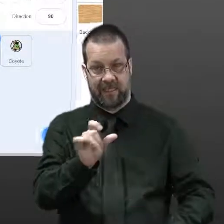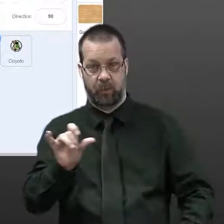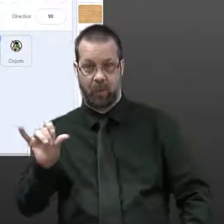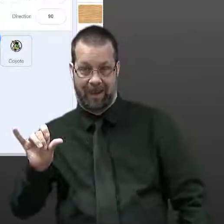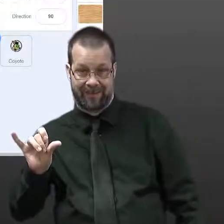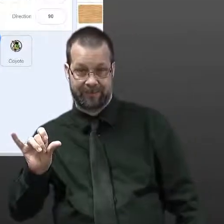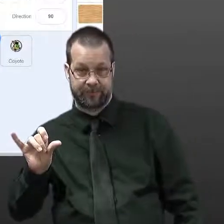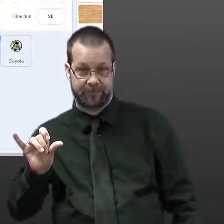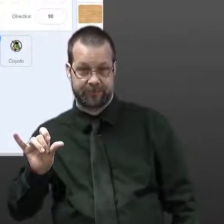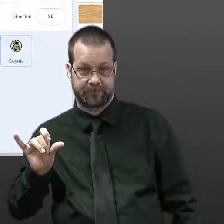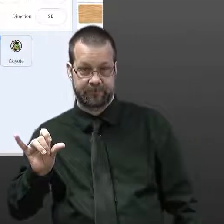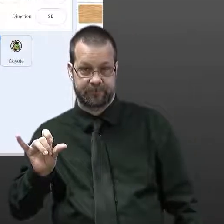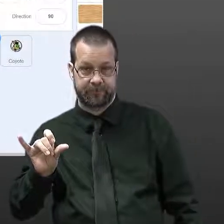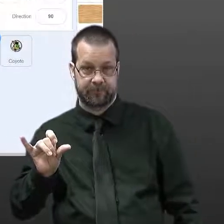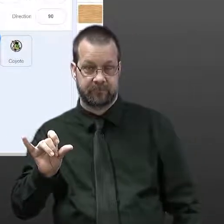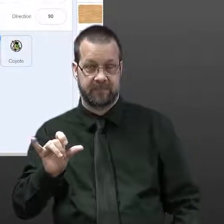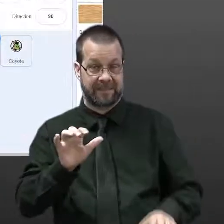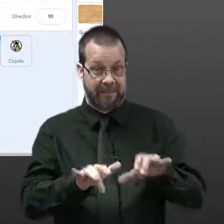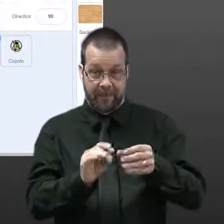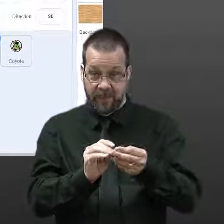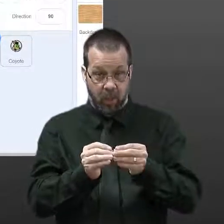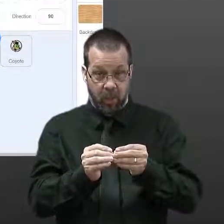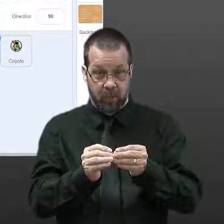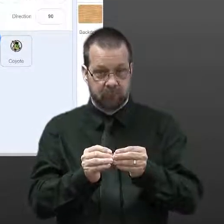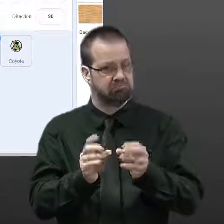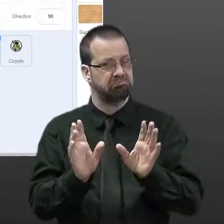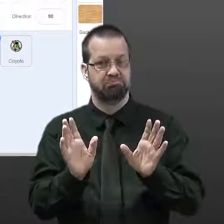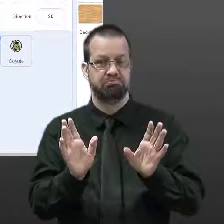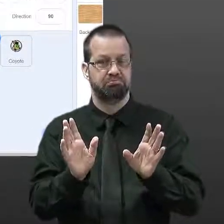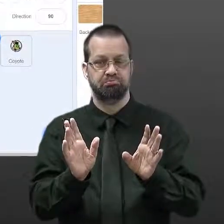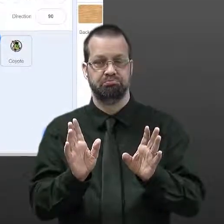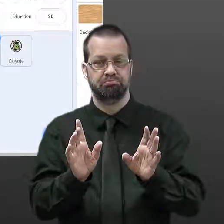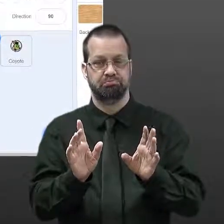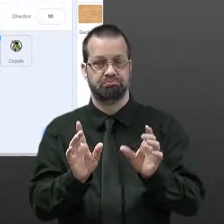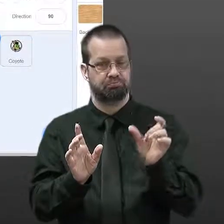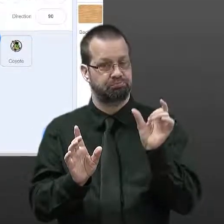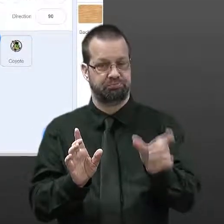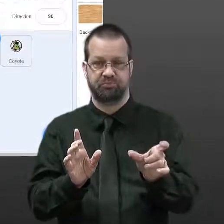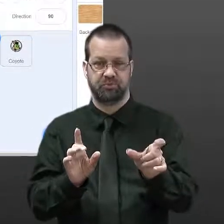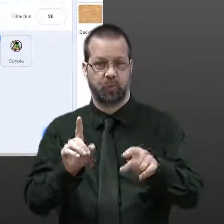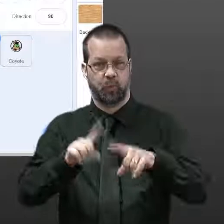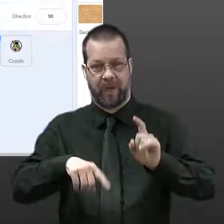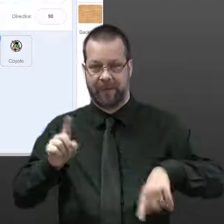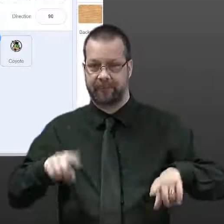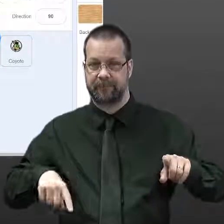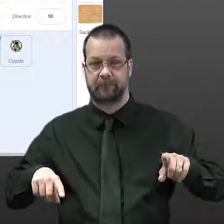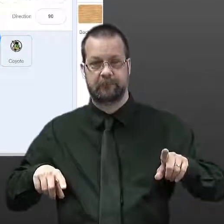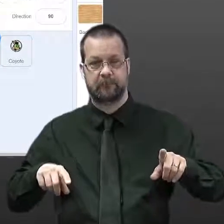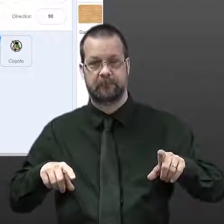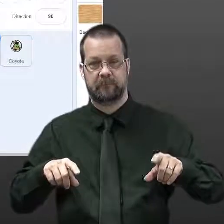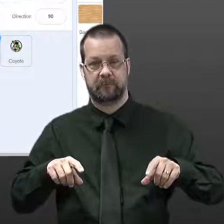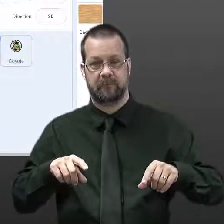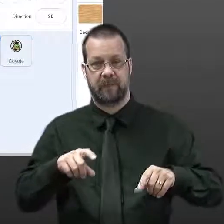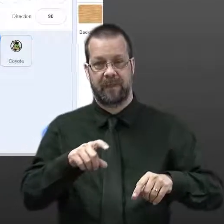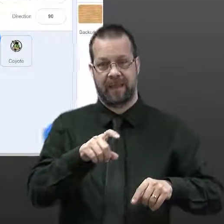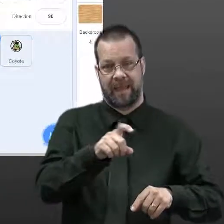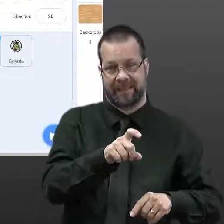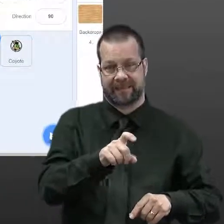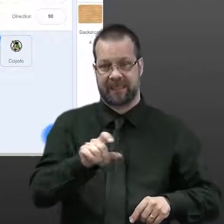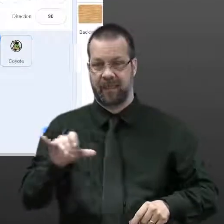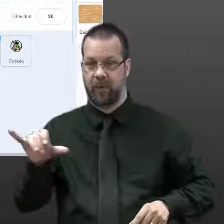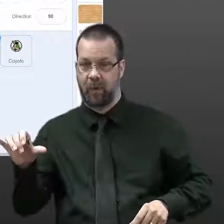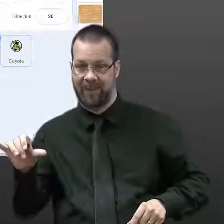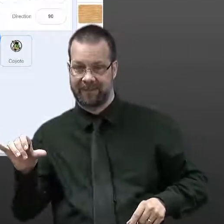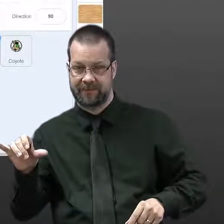and Y's. So instead of typing that number, we will just drop this pick random block in the X and the Y value